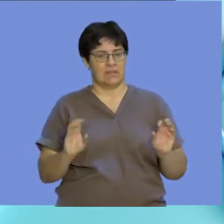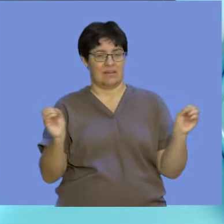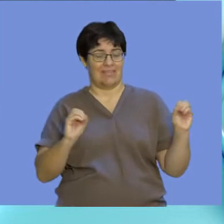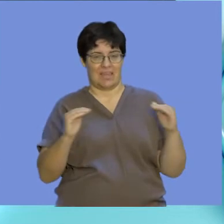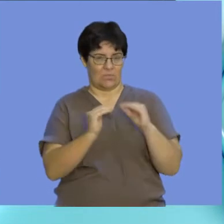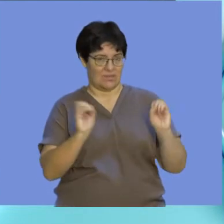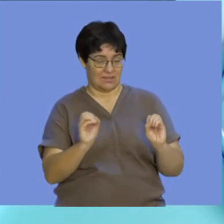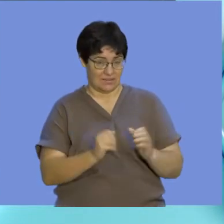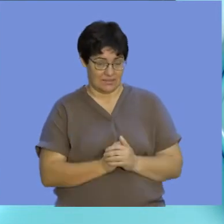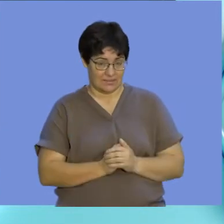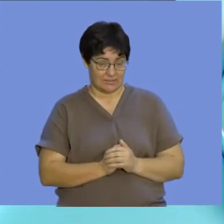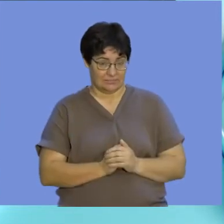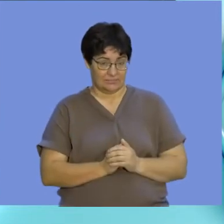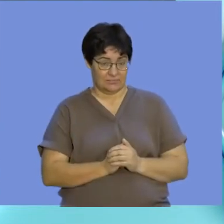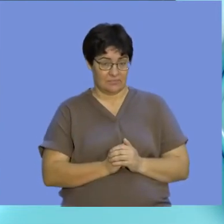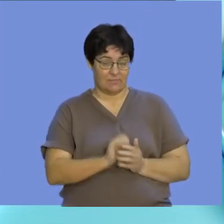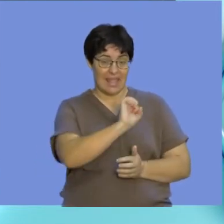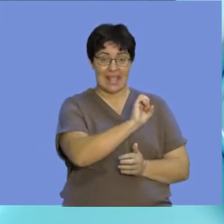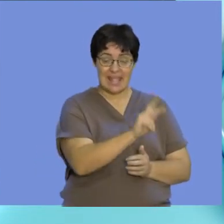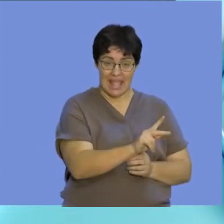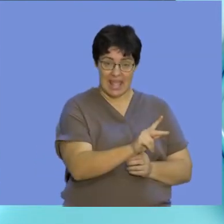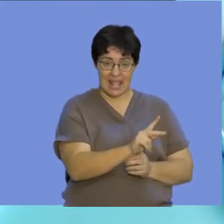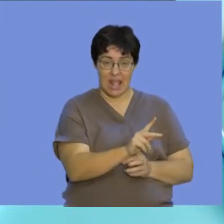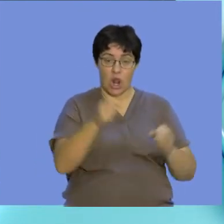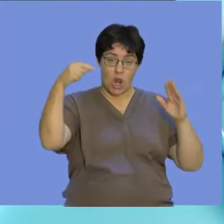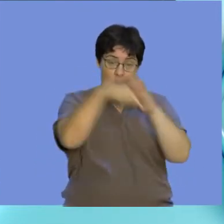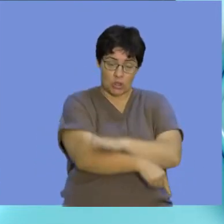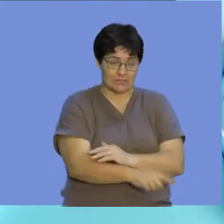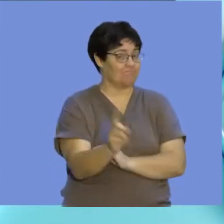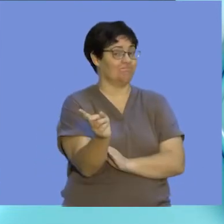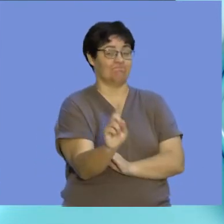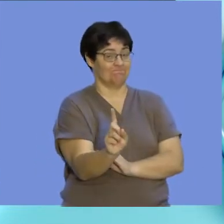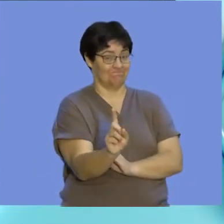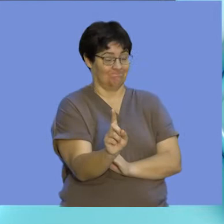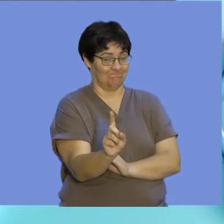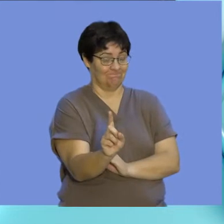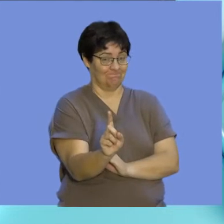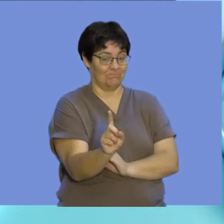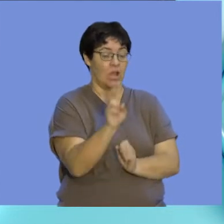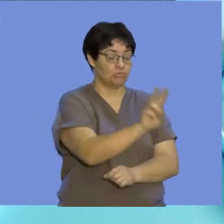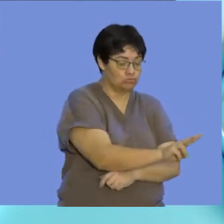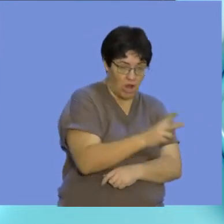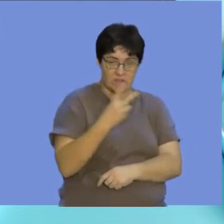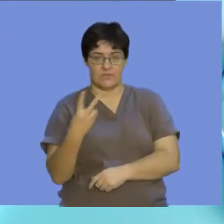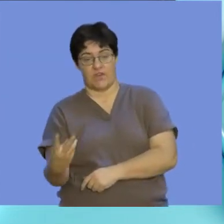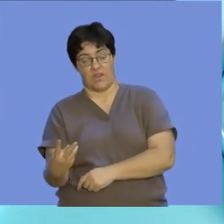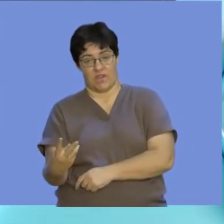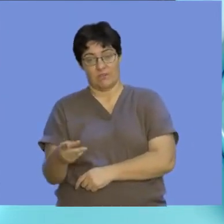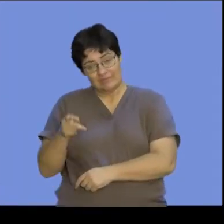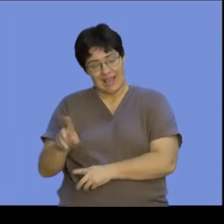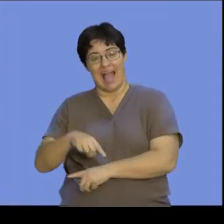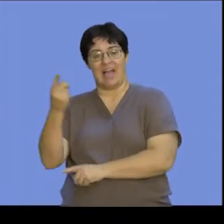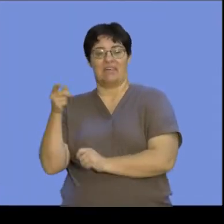The kinetic energy doesn't get lost, okay? It's transferred to something